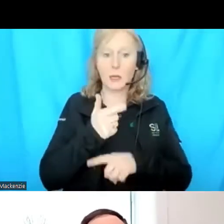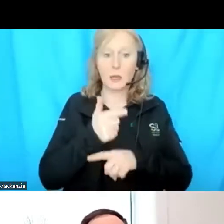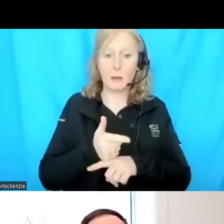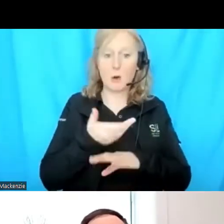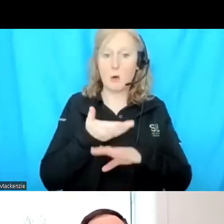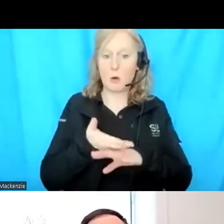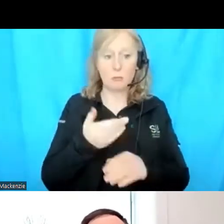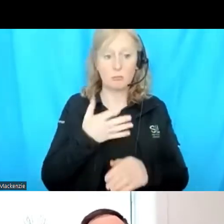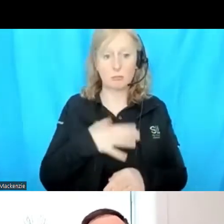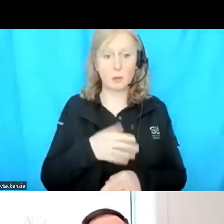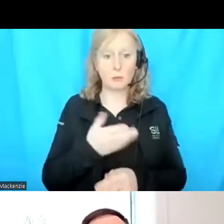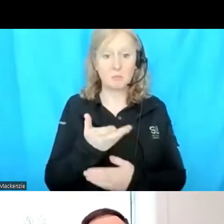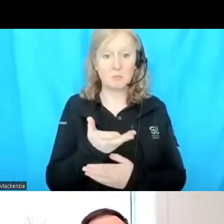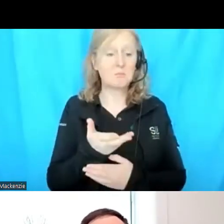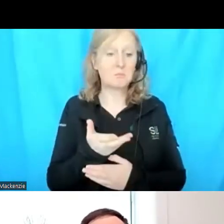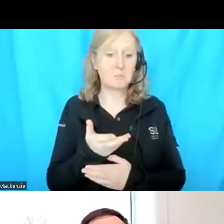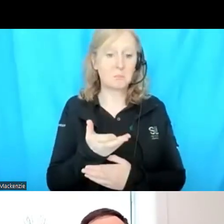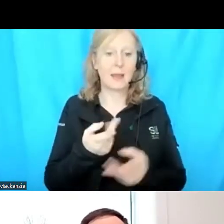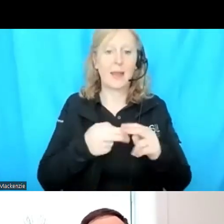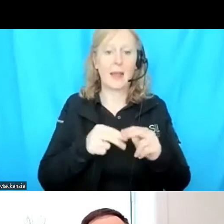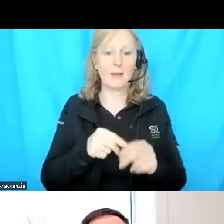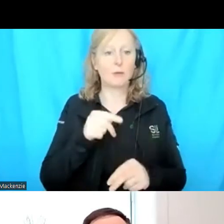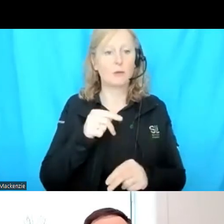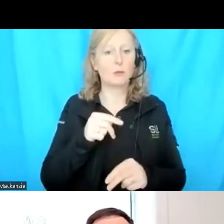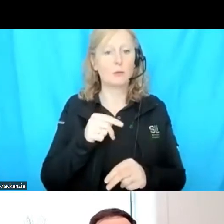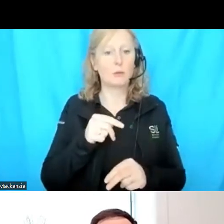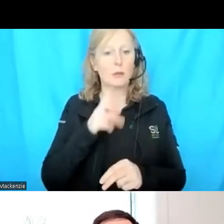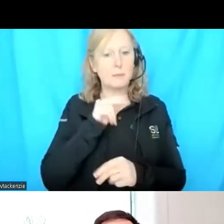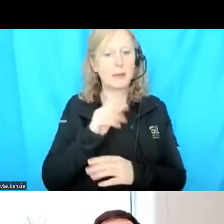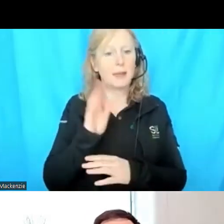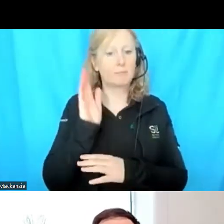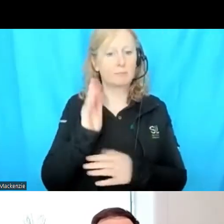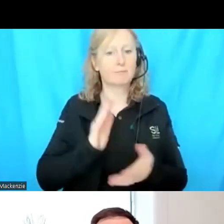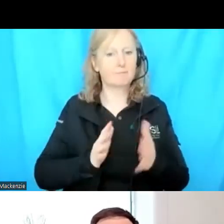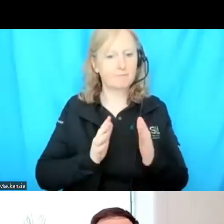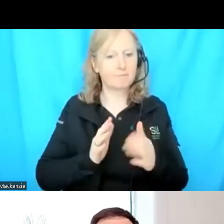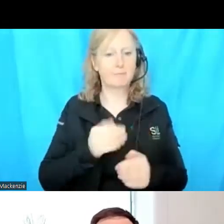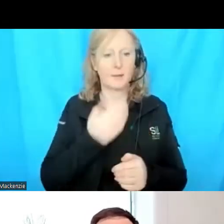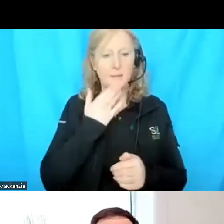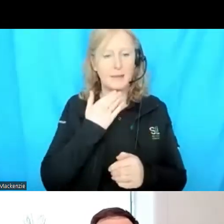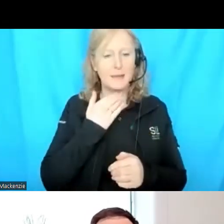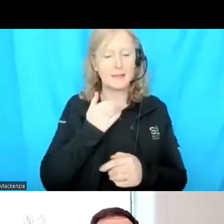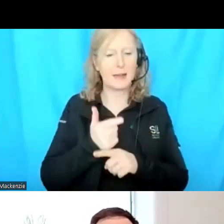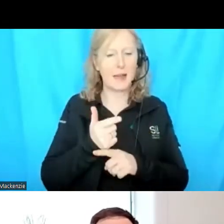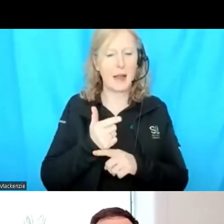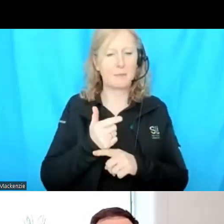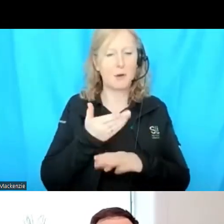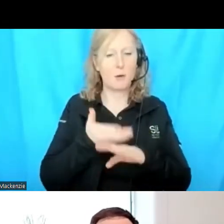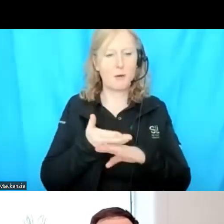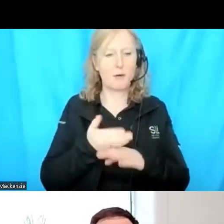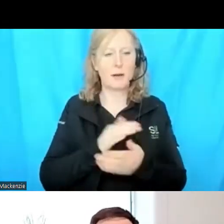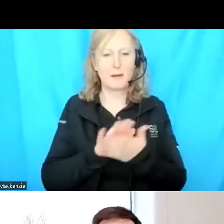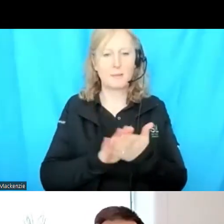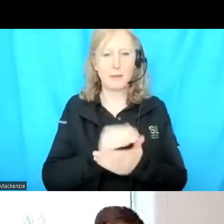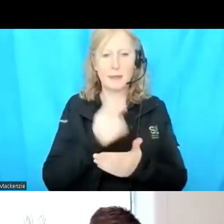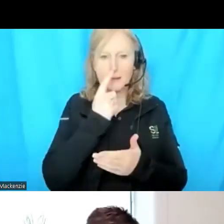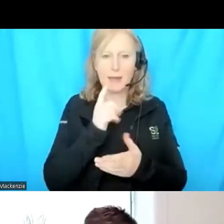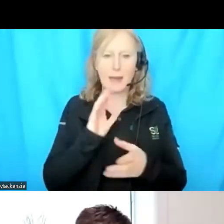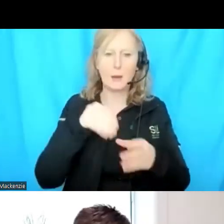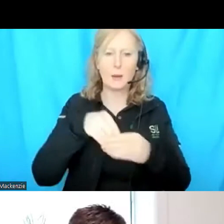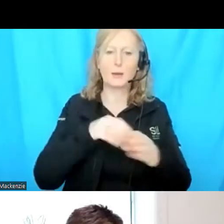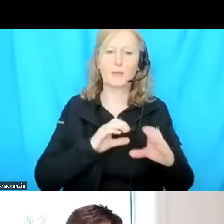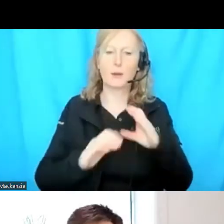but again, can I ask that if you are speaking, please do have your camera on, as this helps us in terms of inclusive